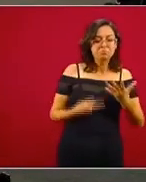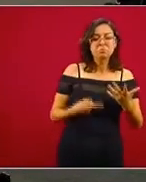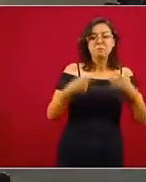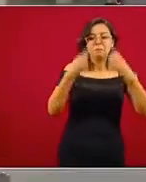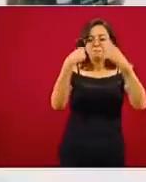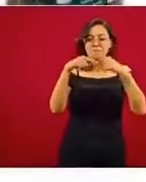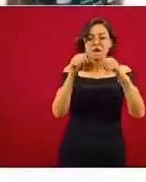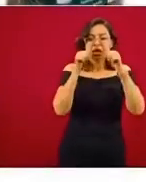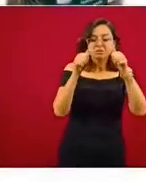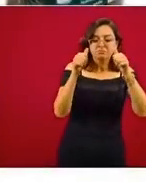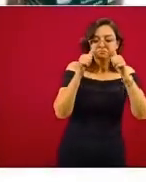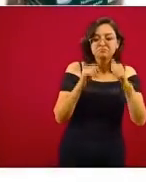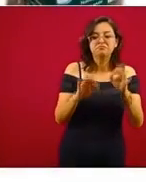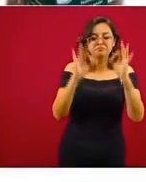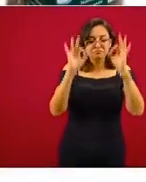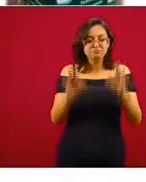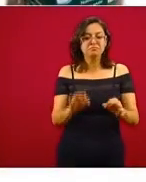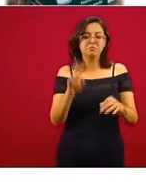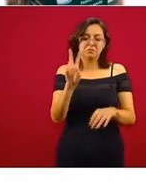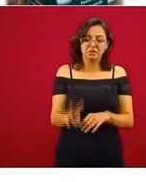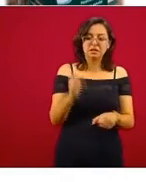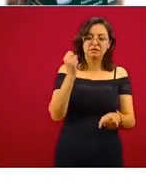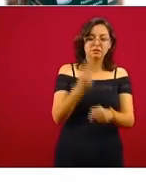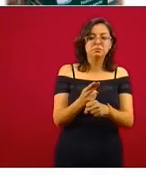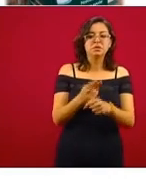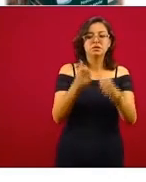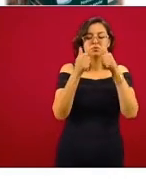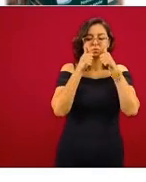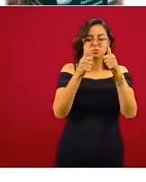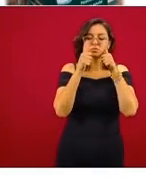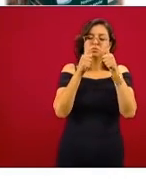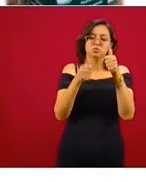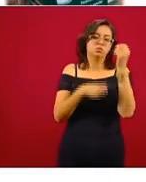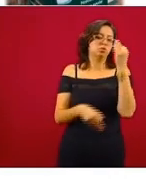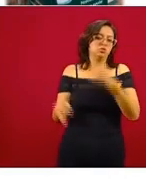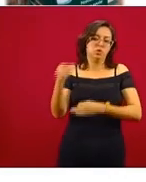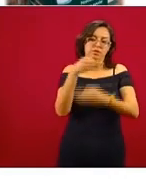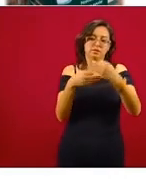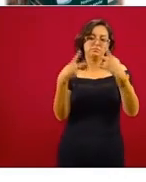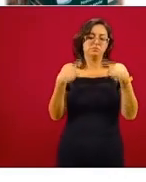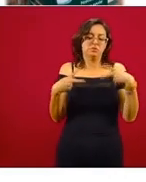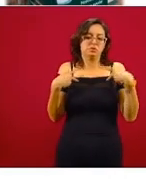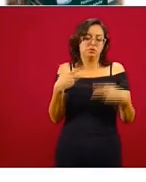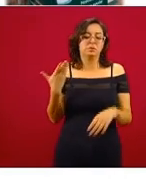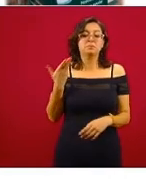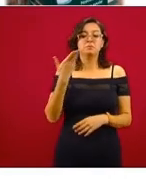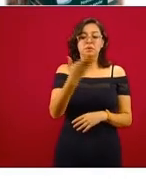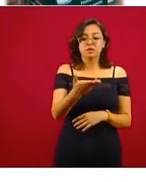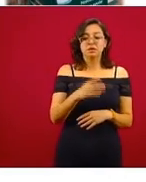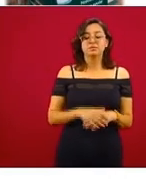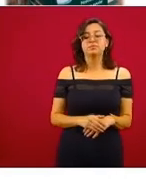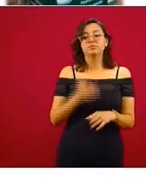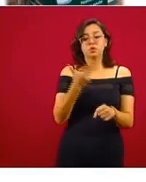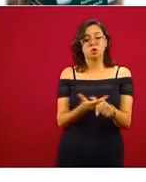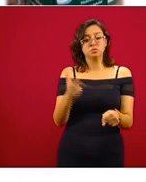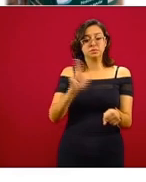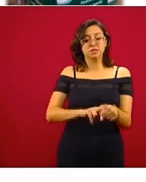with this health emergency, speaking of all the actions that we've been